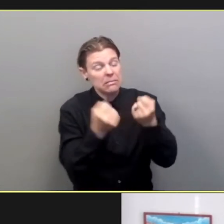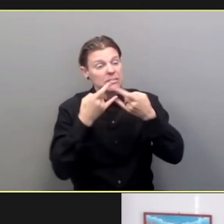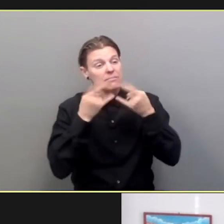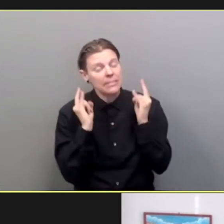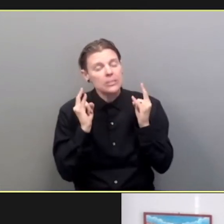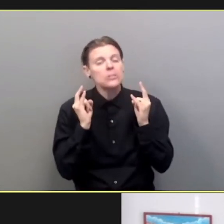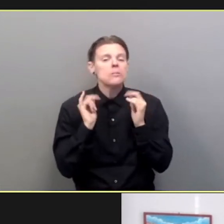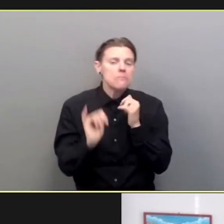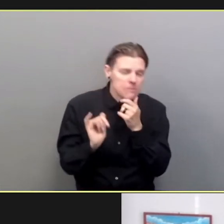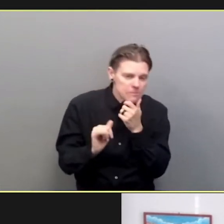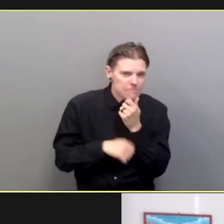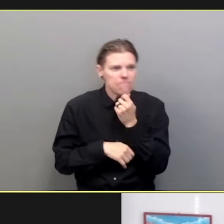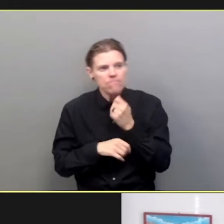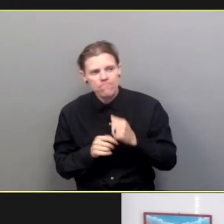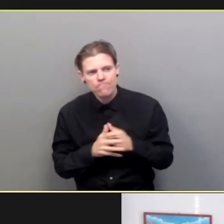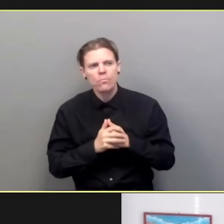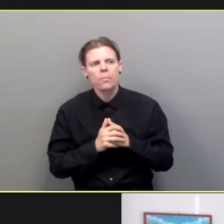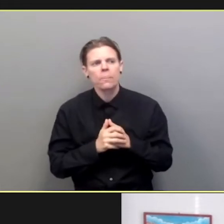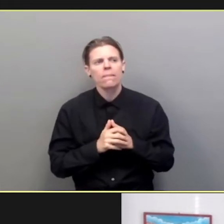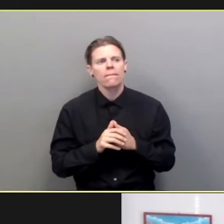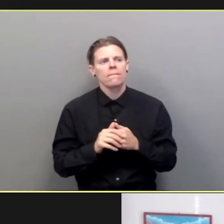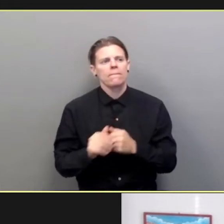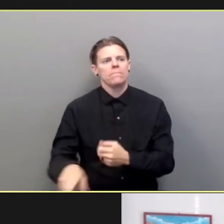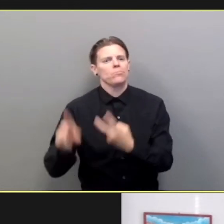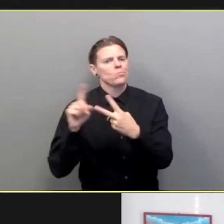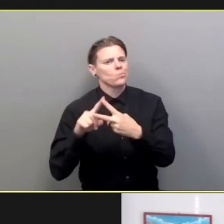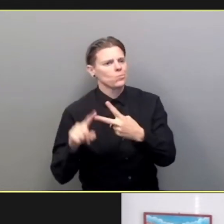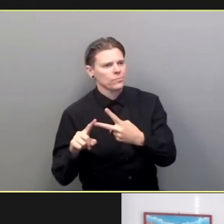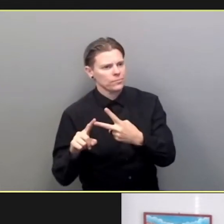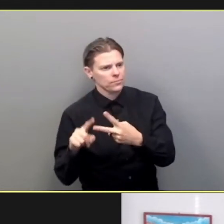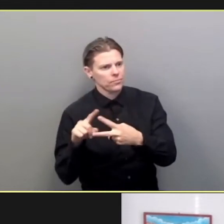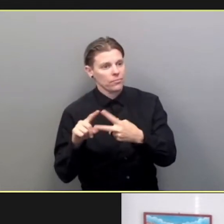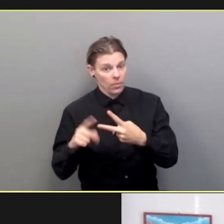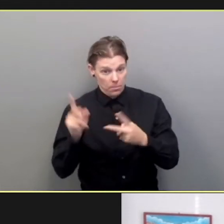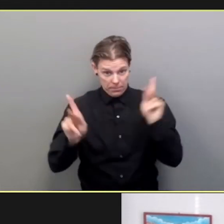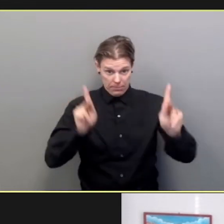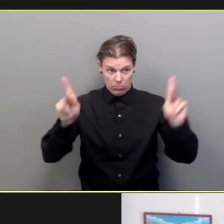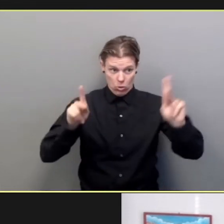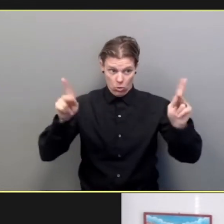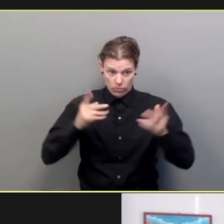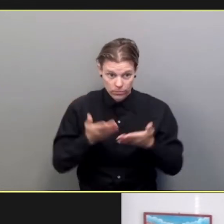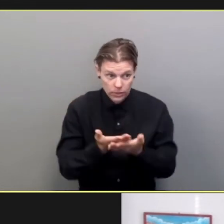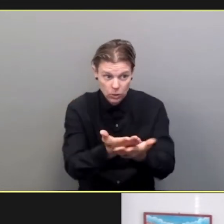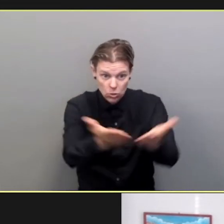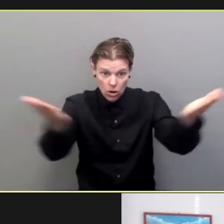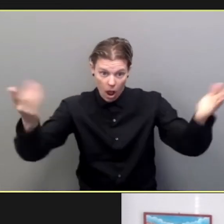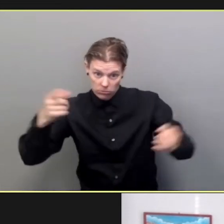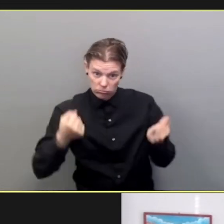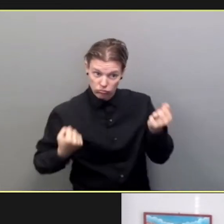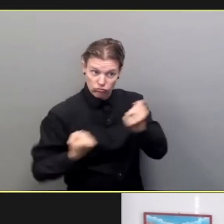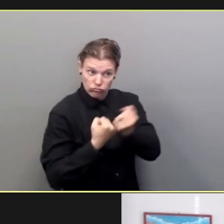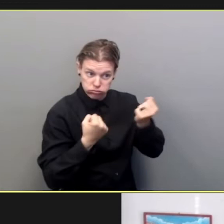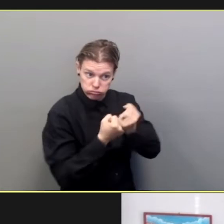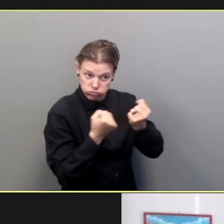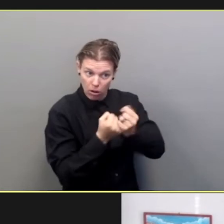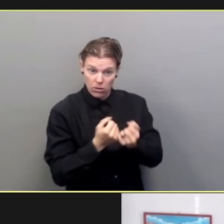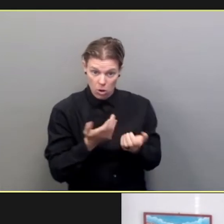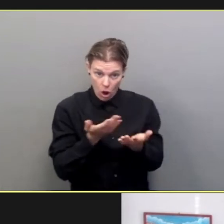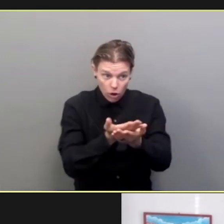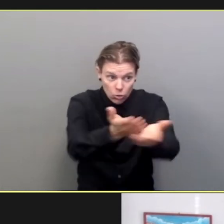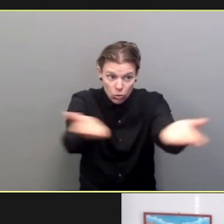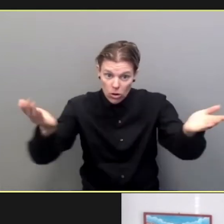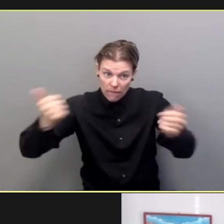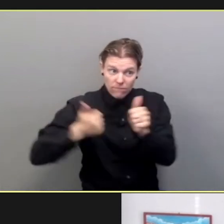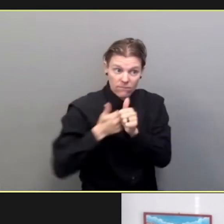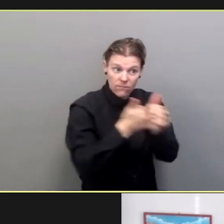are individuals themselves doing enough to enforce the mask orders by wearing their masks? And the answer to that's probably no. We